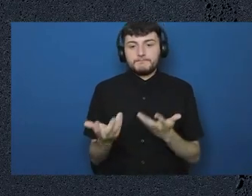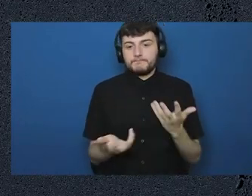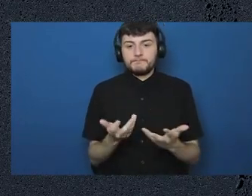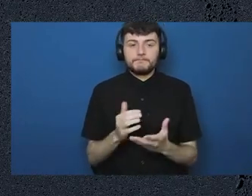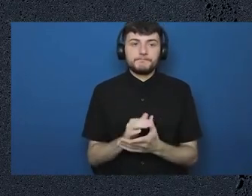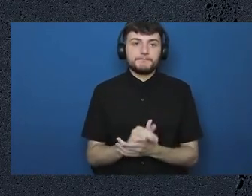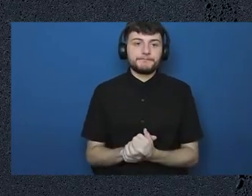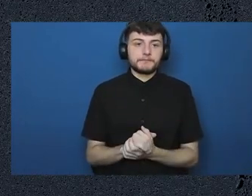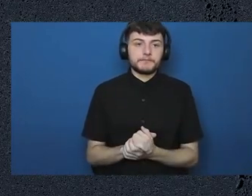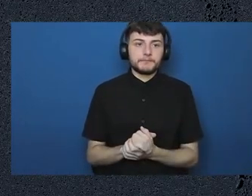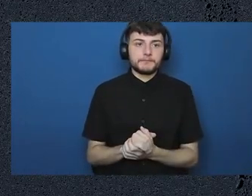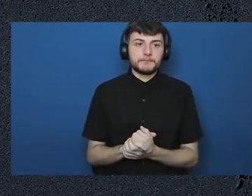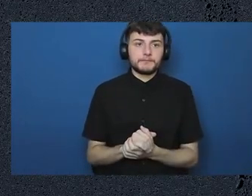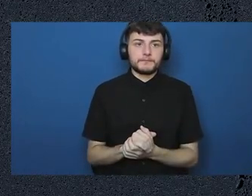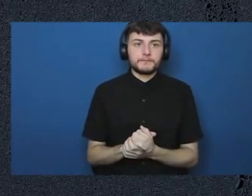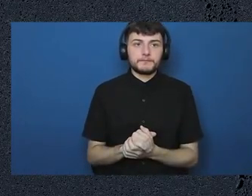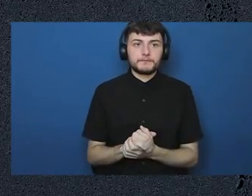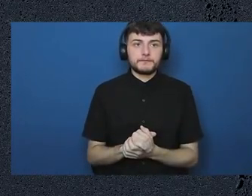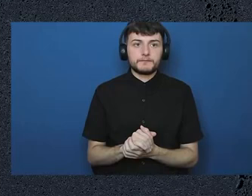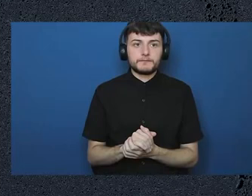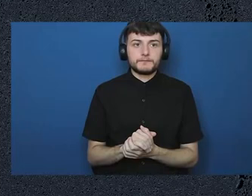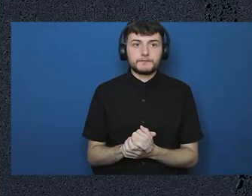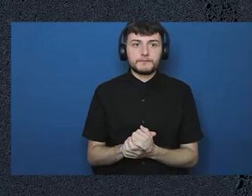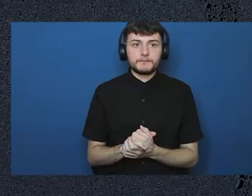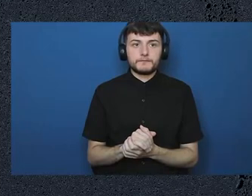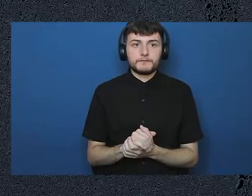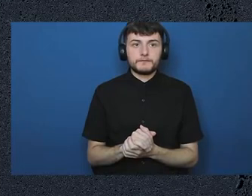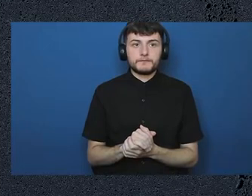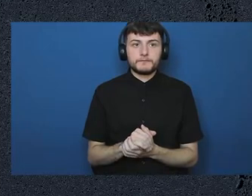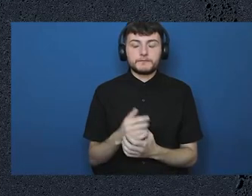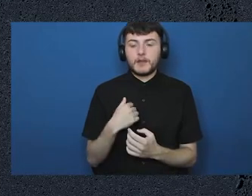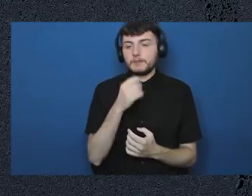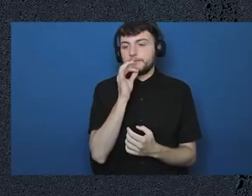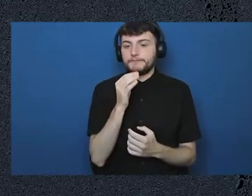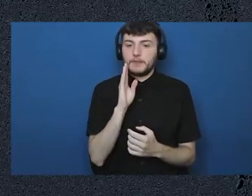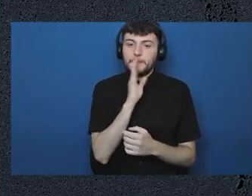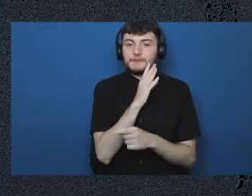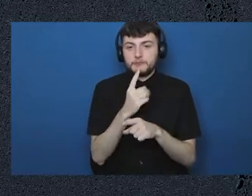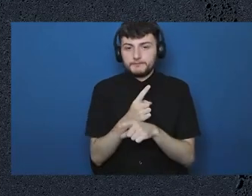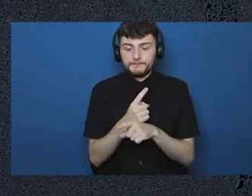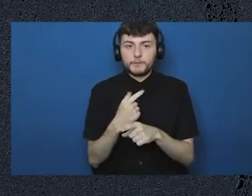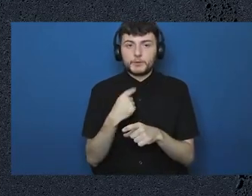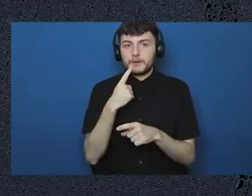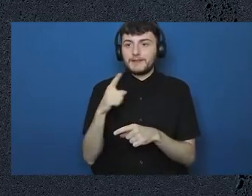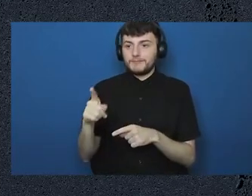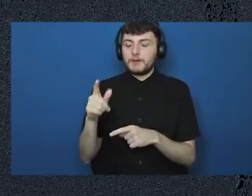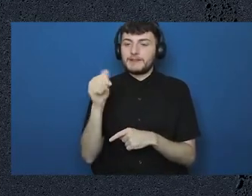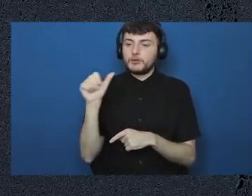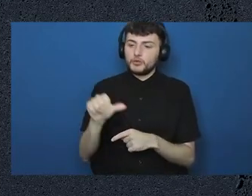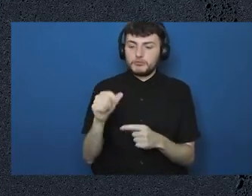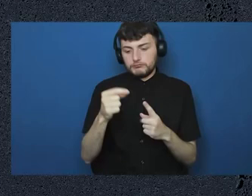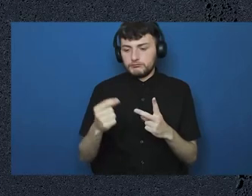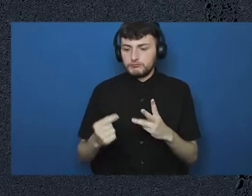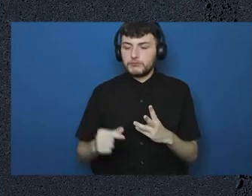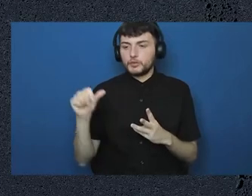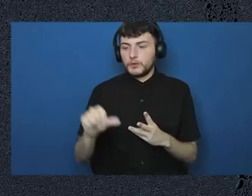kind of an oversight to say teachers, you know, teachers could be doing this or could be doing that, because I